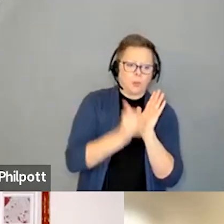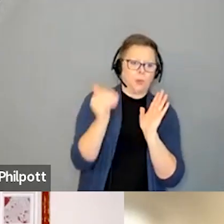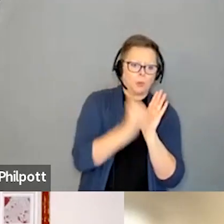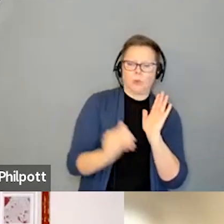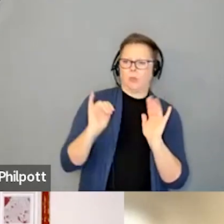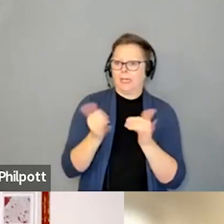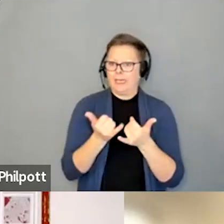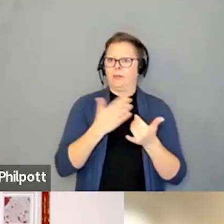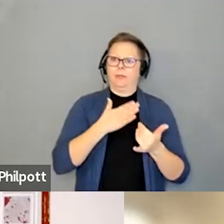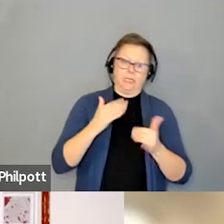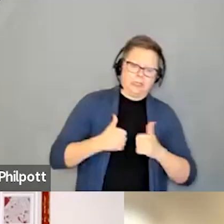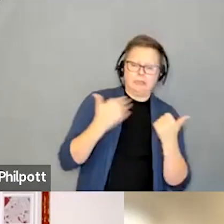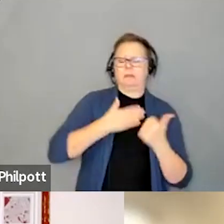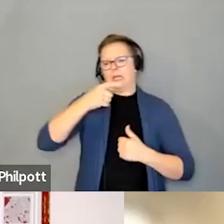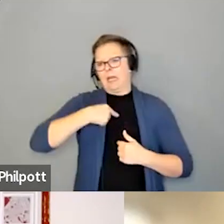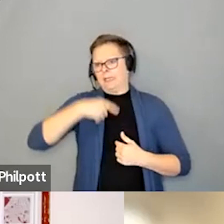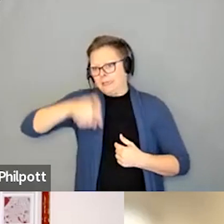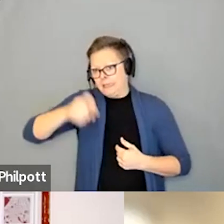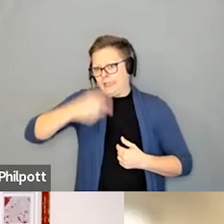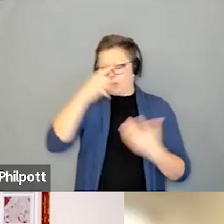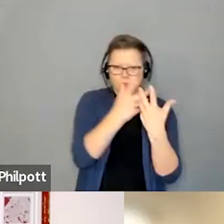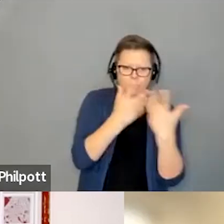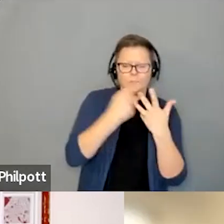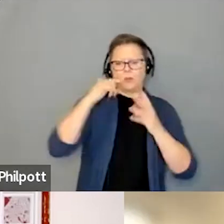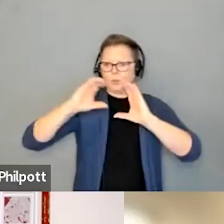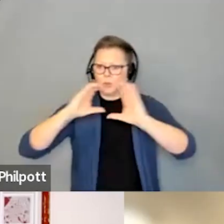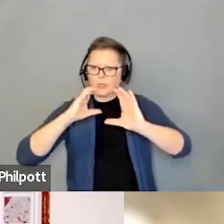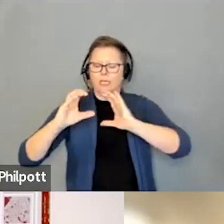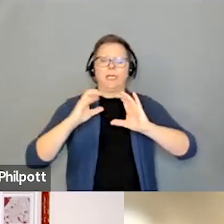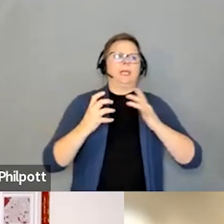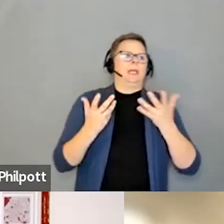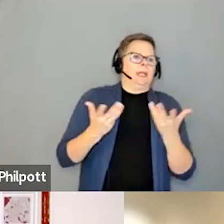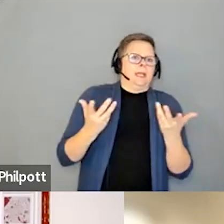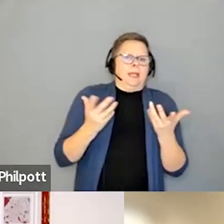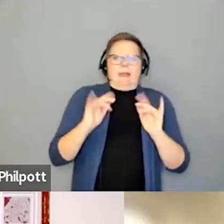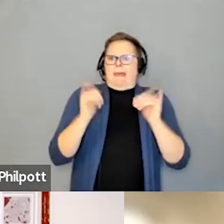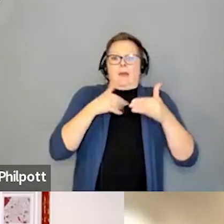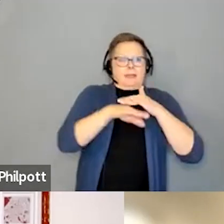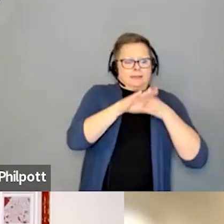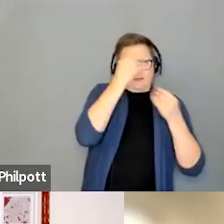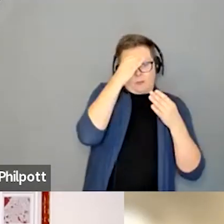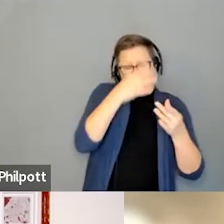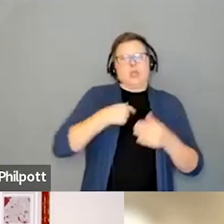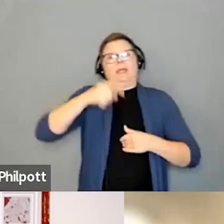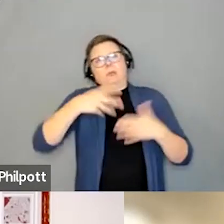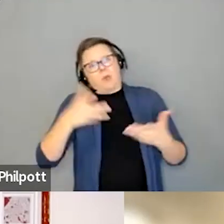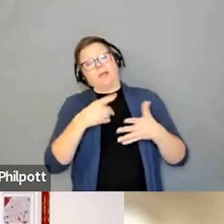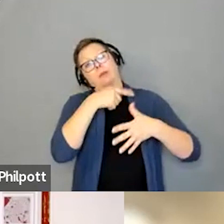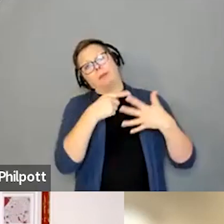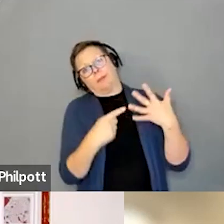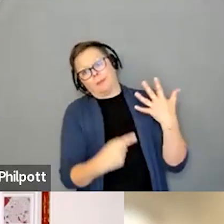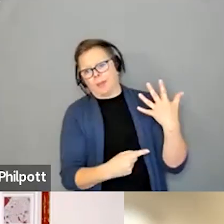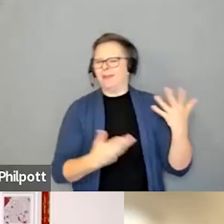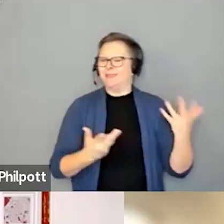or what do I need in order to make sure I can communicate? What do I need in order to make sure I can access information? The fact that me